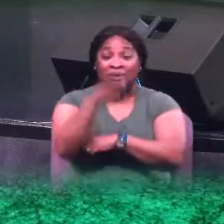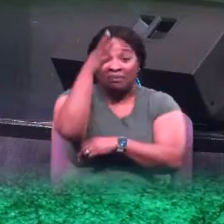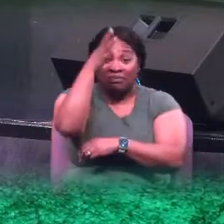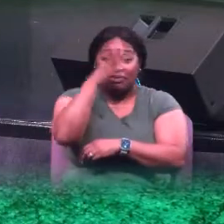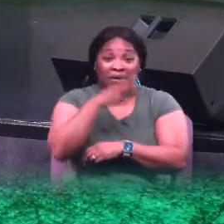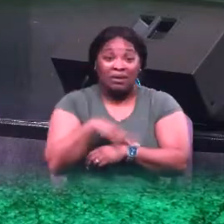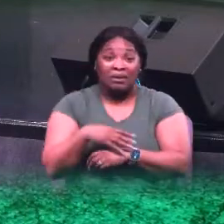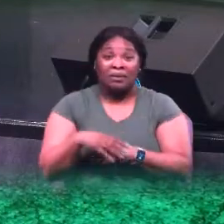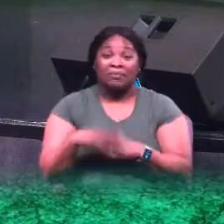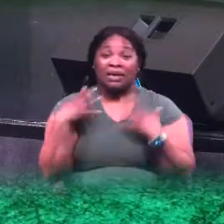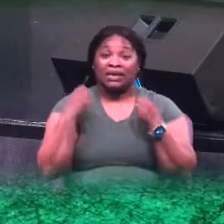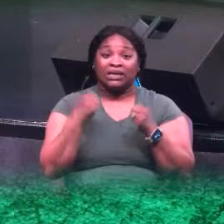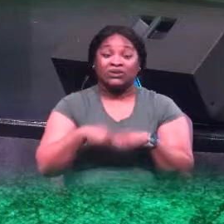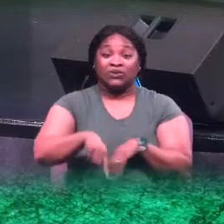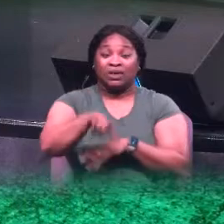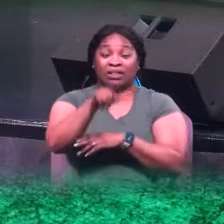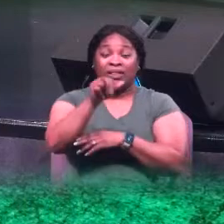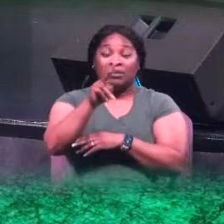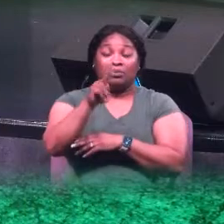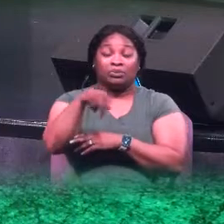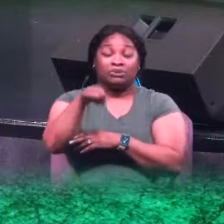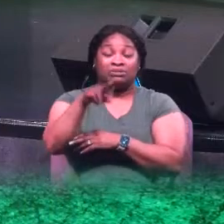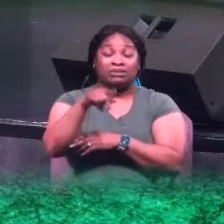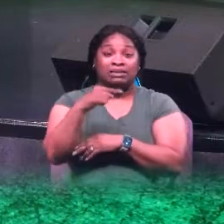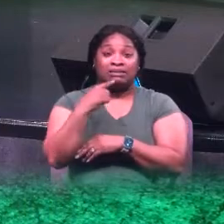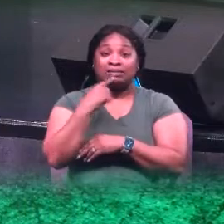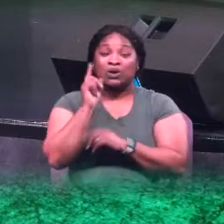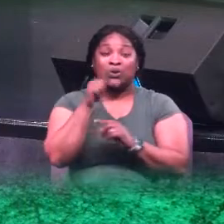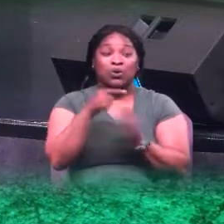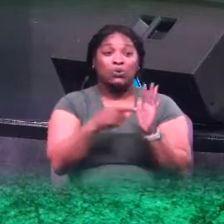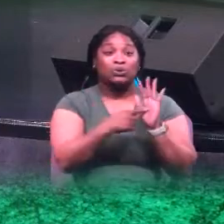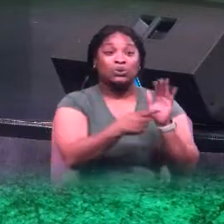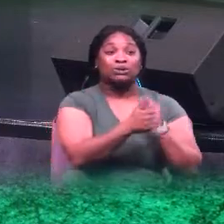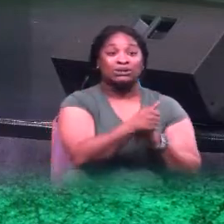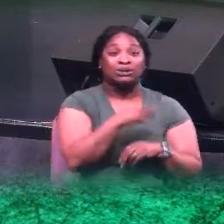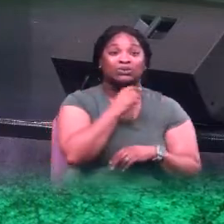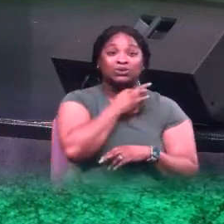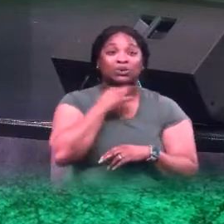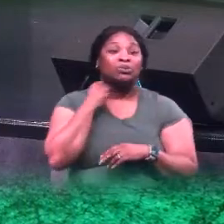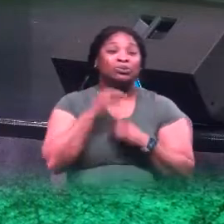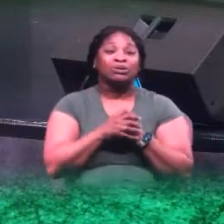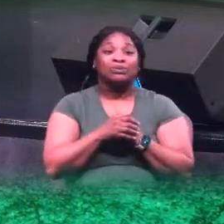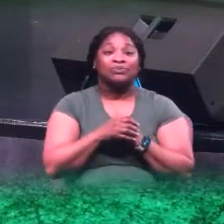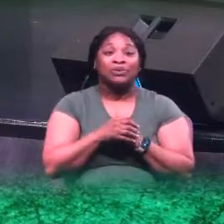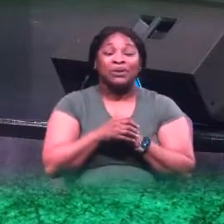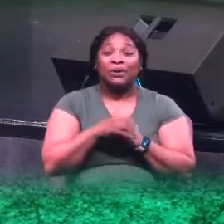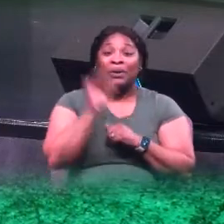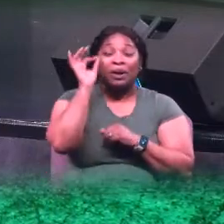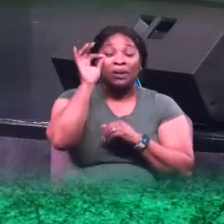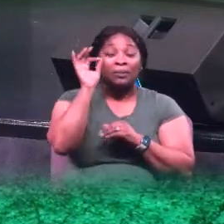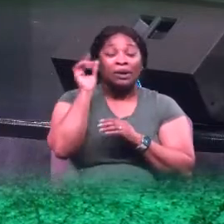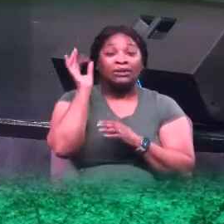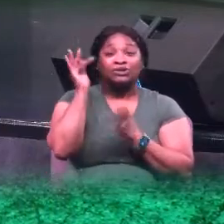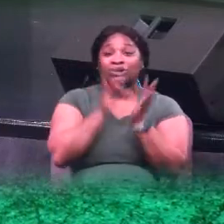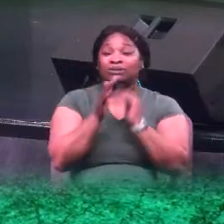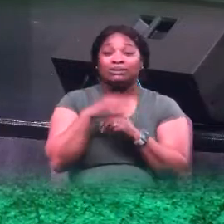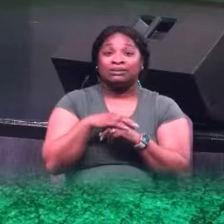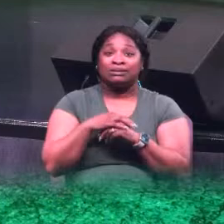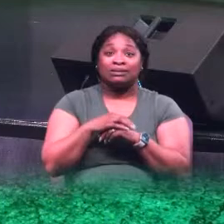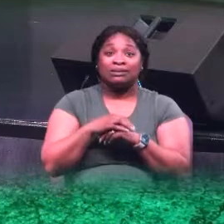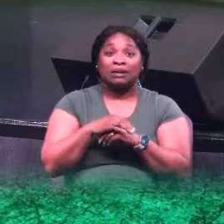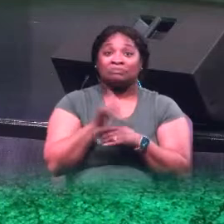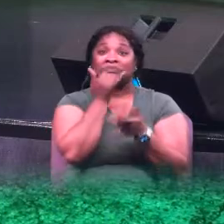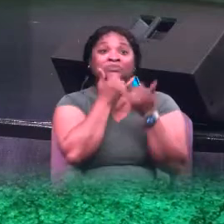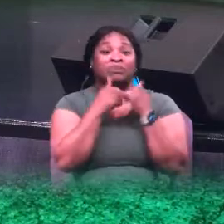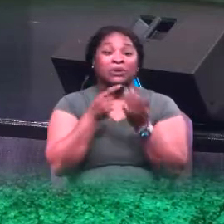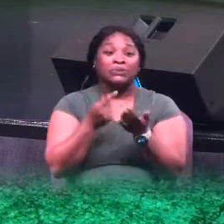cured of his leprosy, he said, go show yourself to the priest. It's biblical. Jesus is not perverting scripture for his own gain.